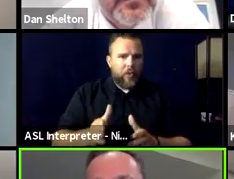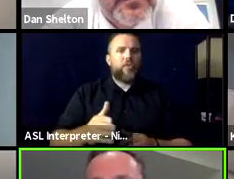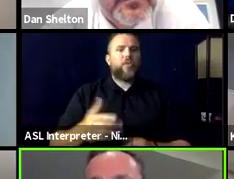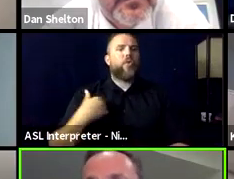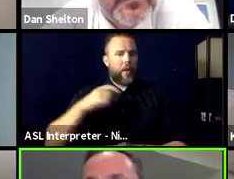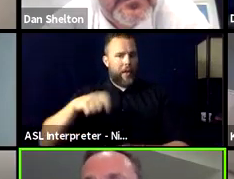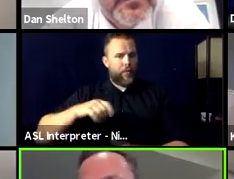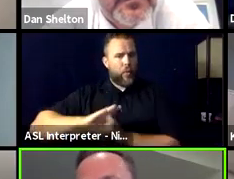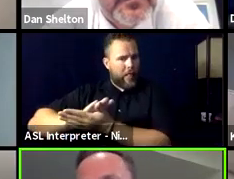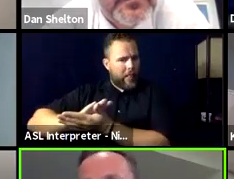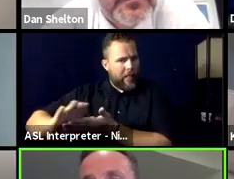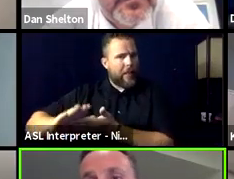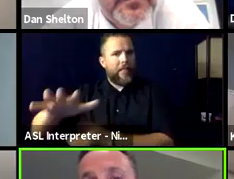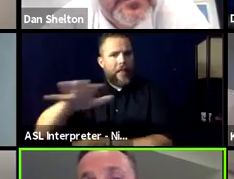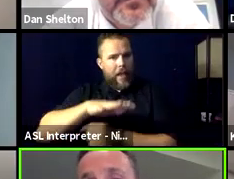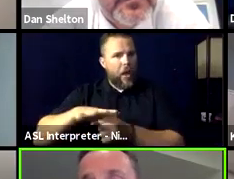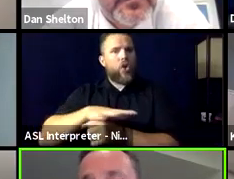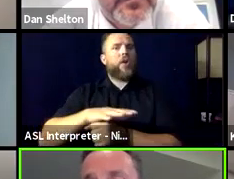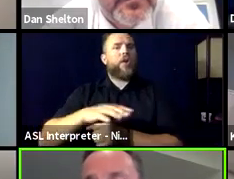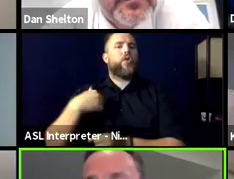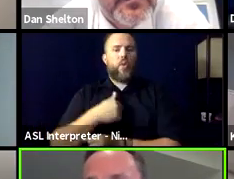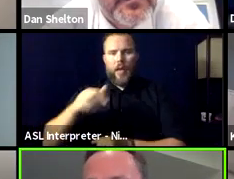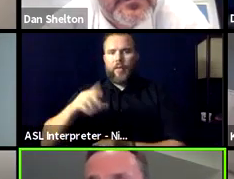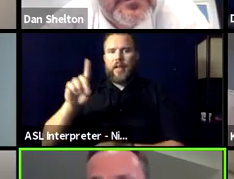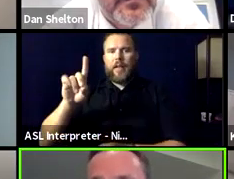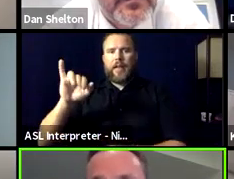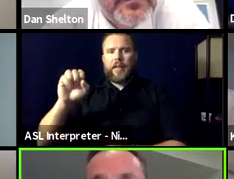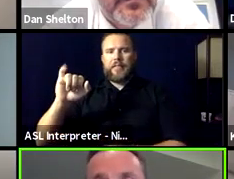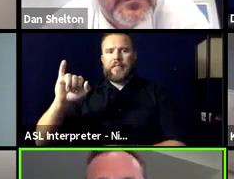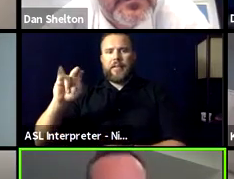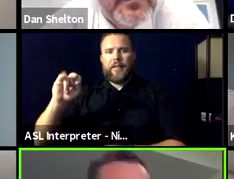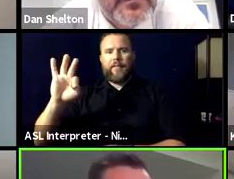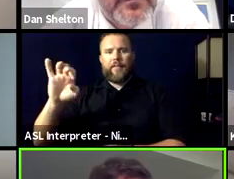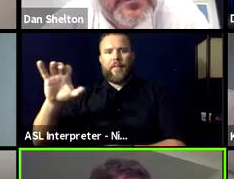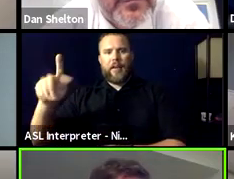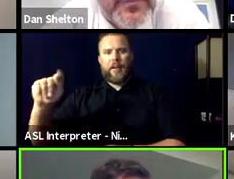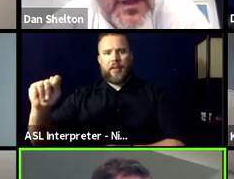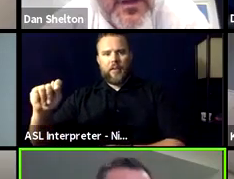necessary steps, and also working closely with Delaware Public Health.